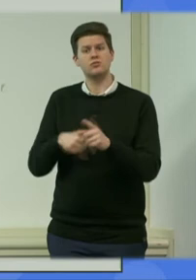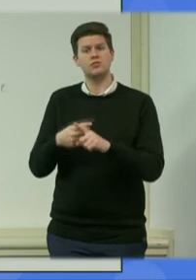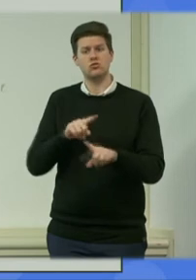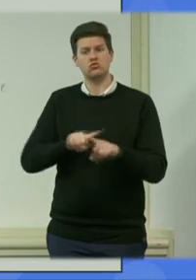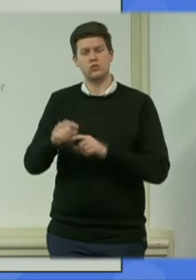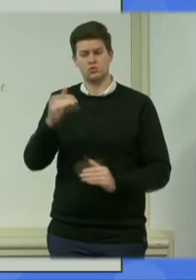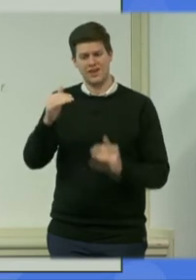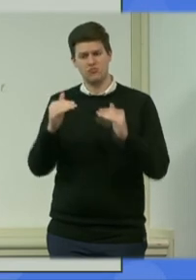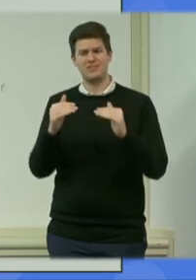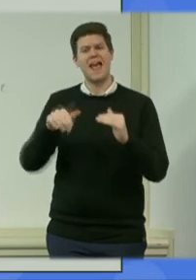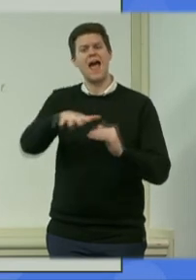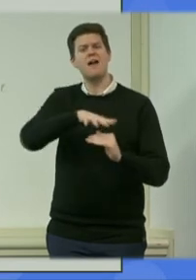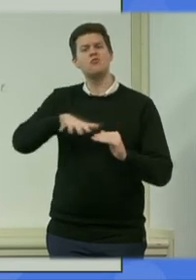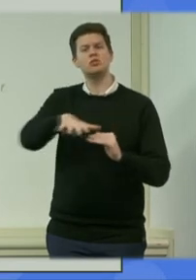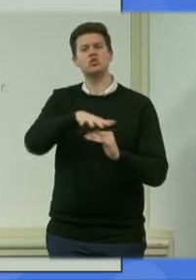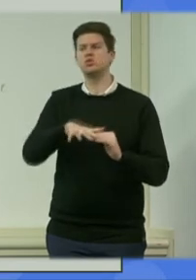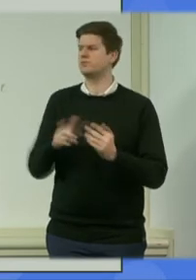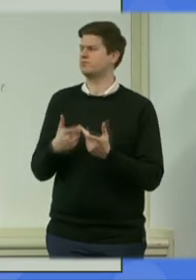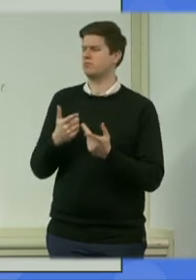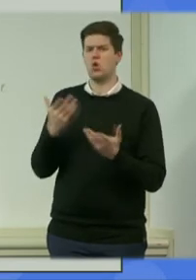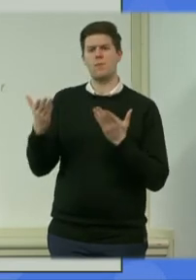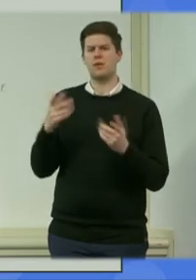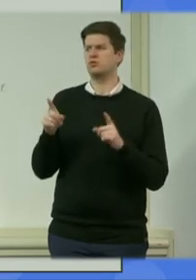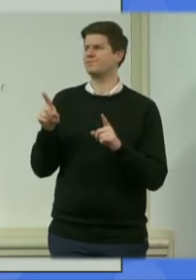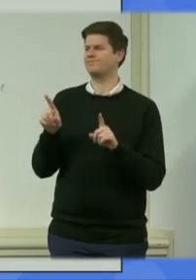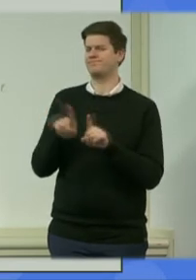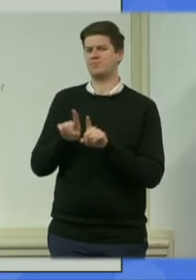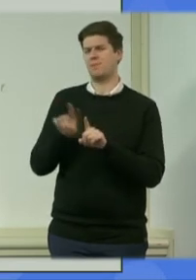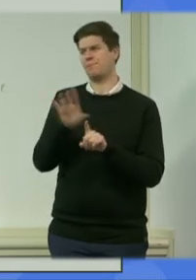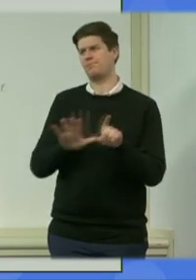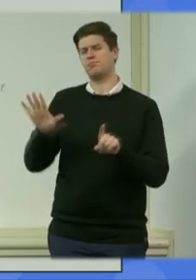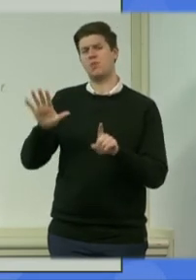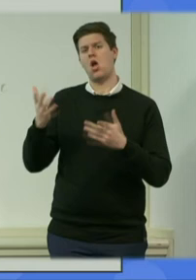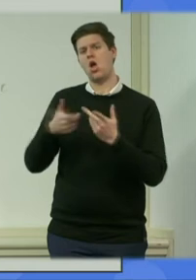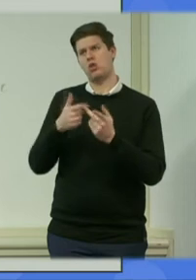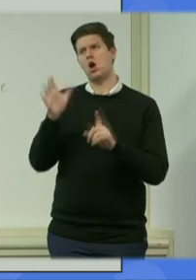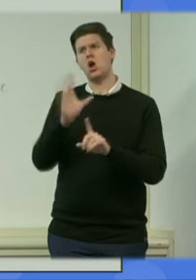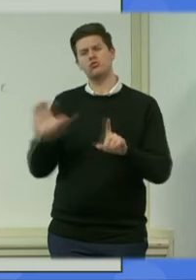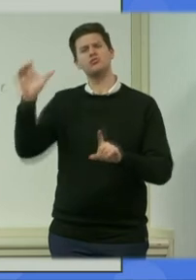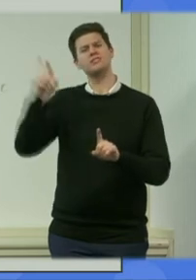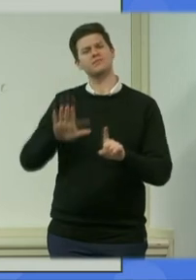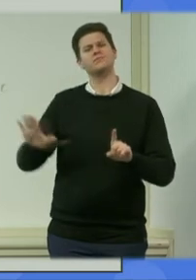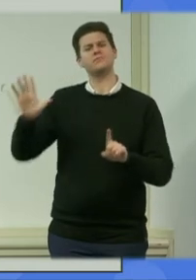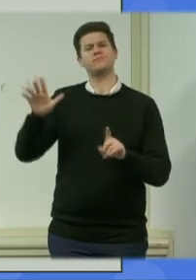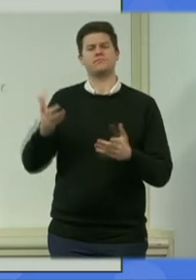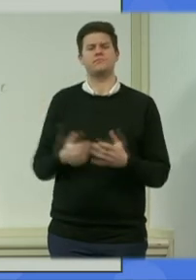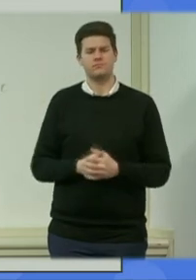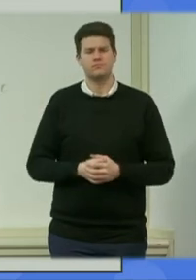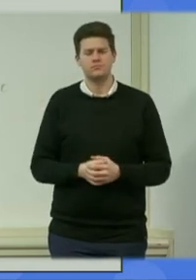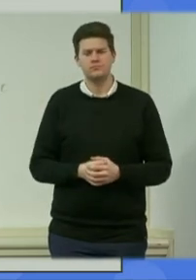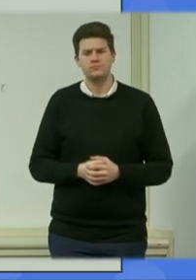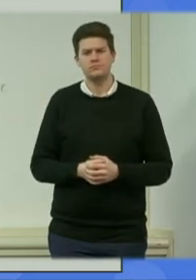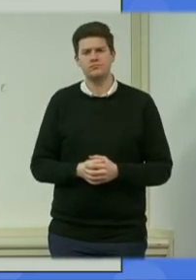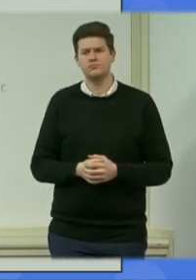average level for the big countries that we compete with. We've got much lower levels of corporation tax, which is the tax on